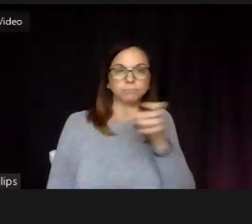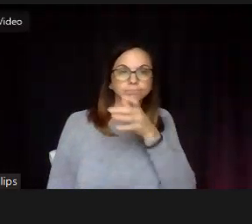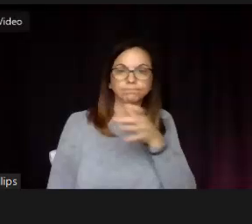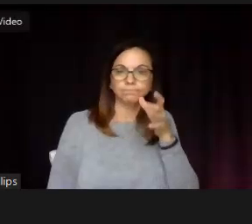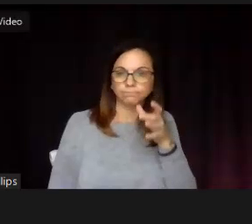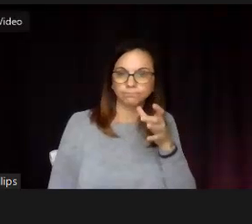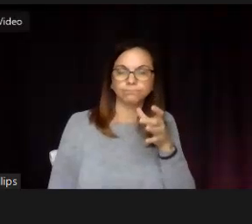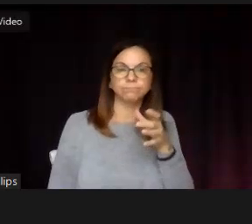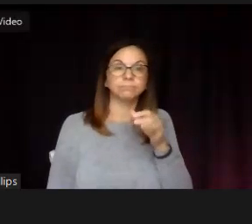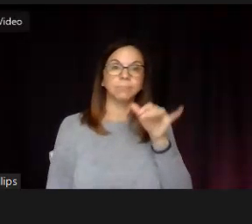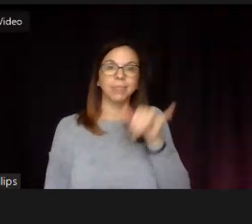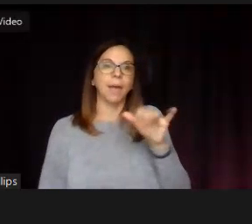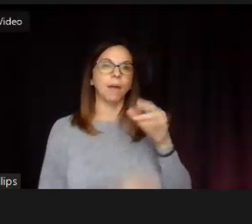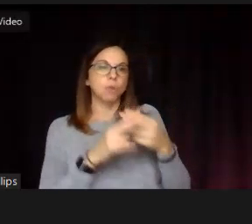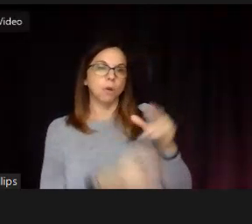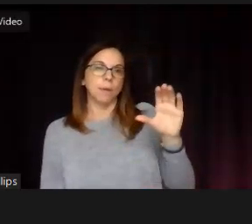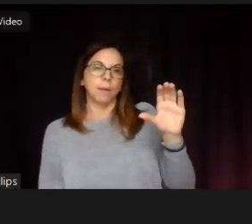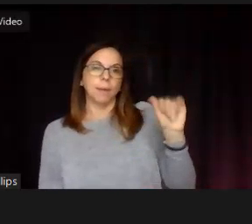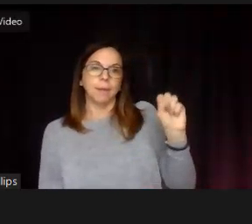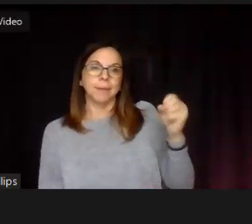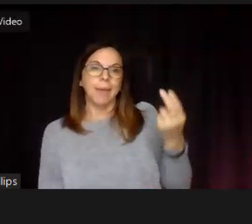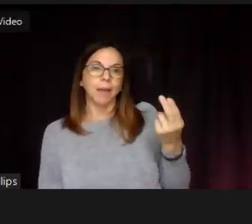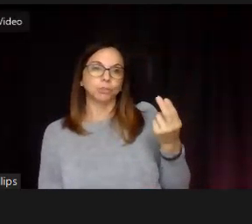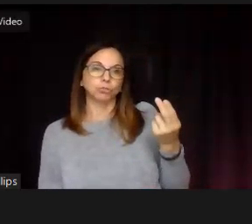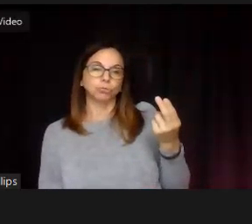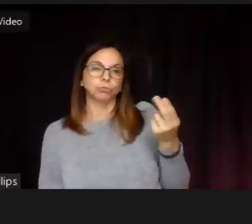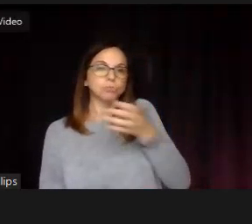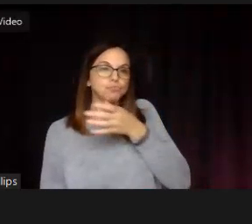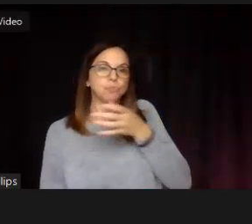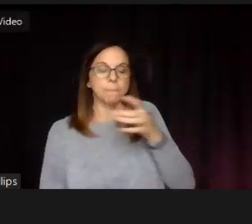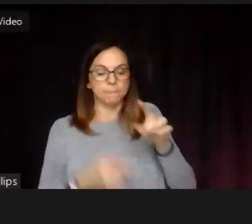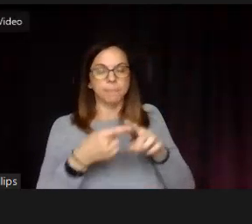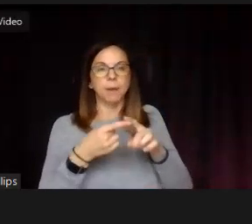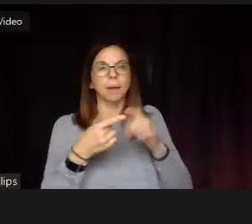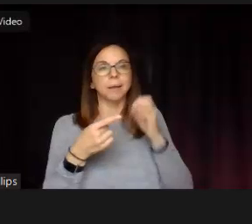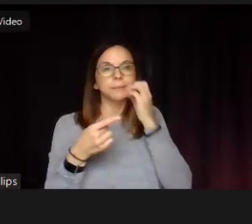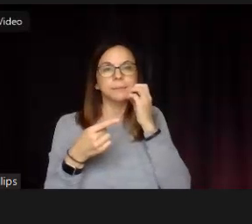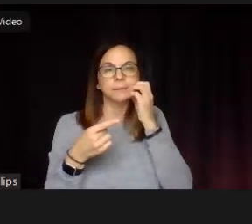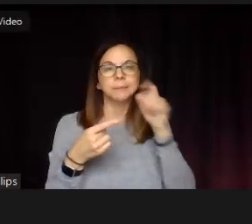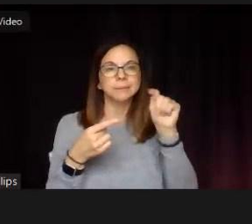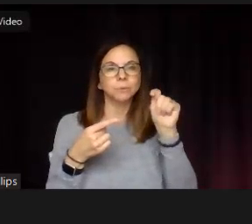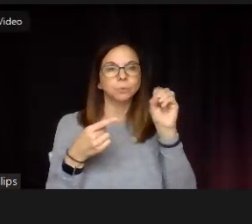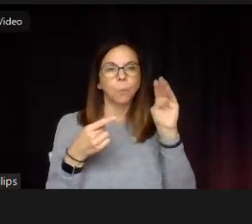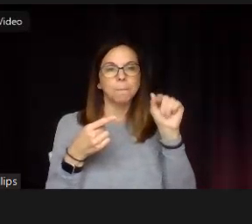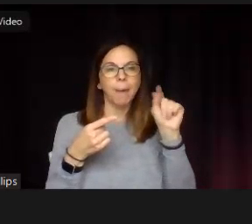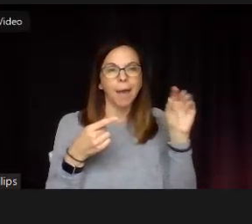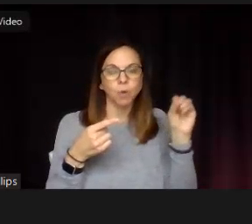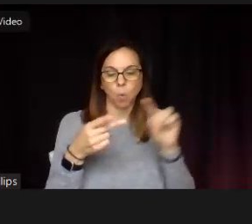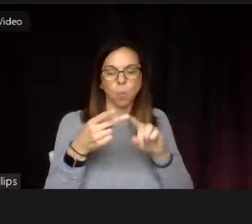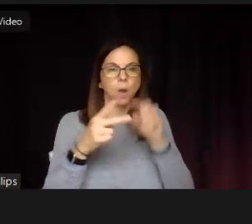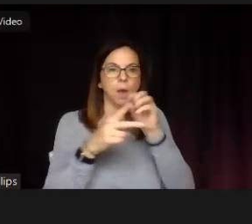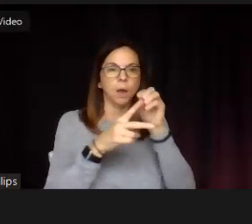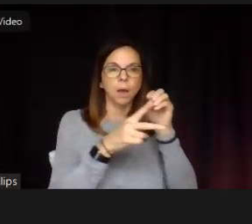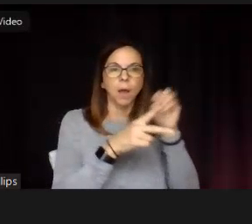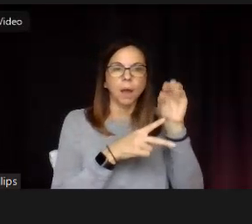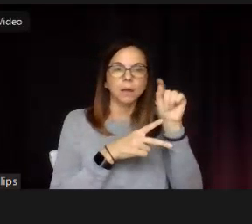here. And these are cash crops, right? Things like tobacco and cotton that are grown not to eat, but to sell